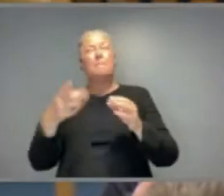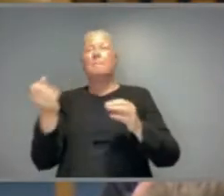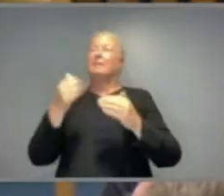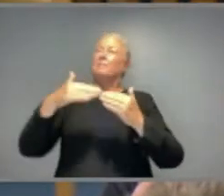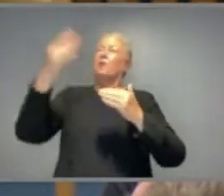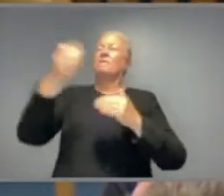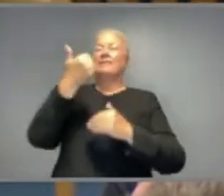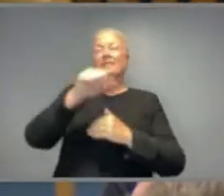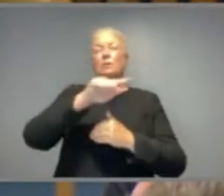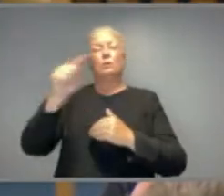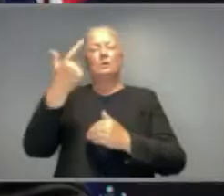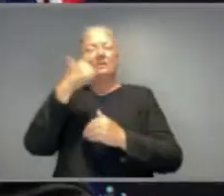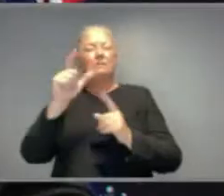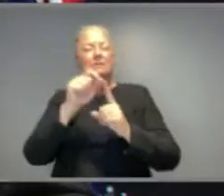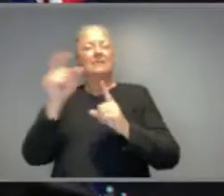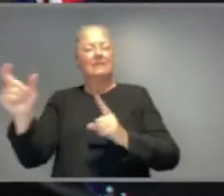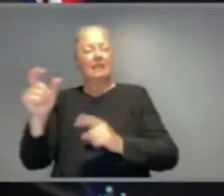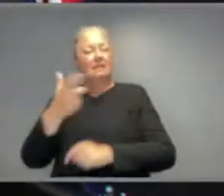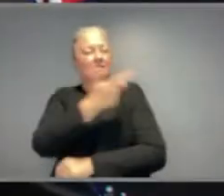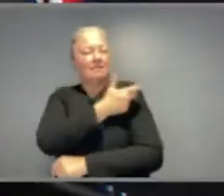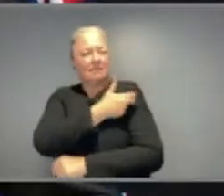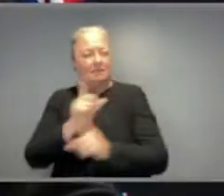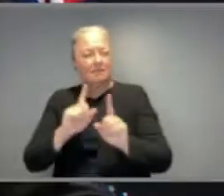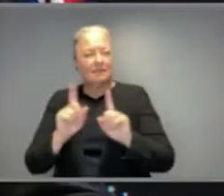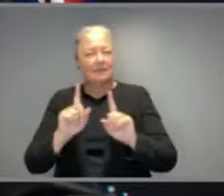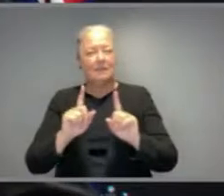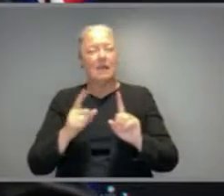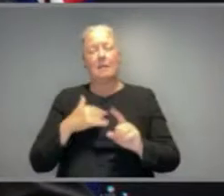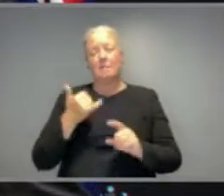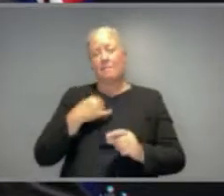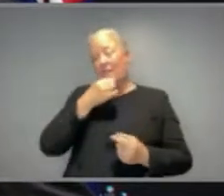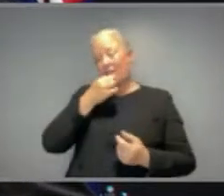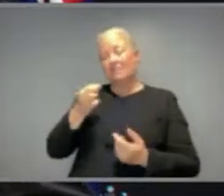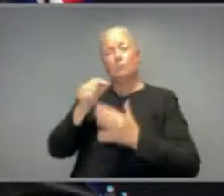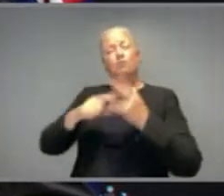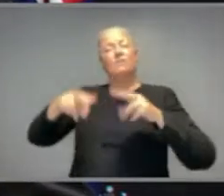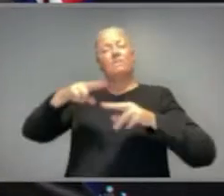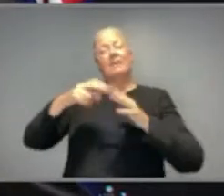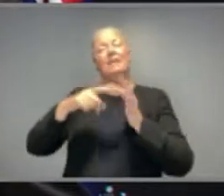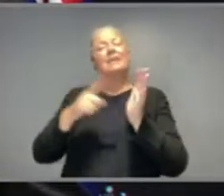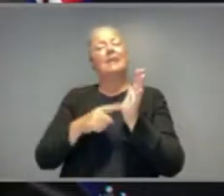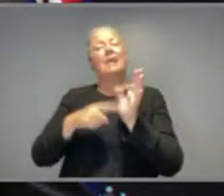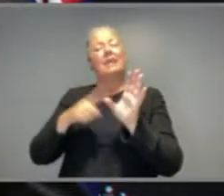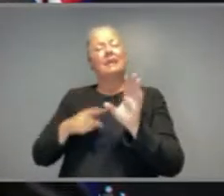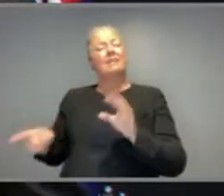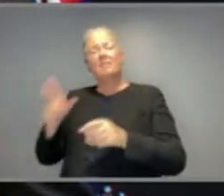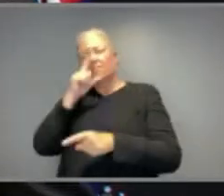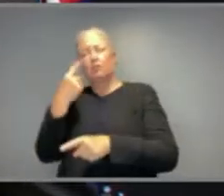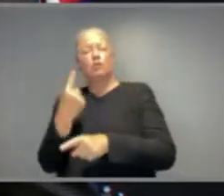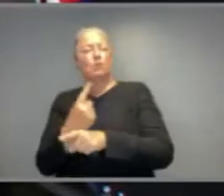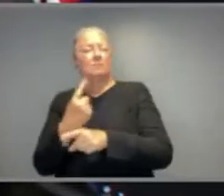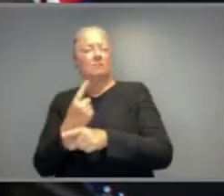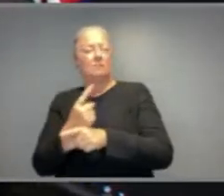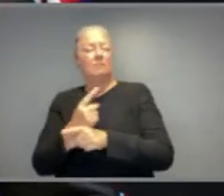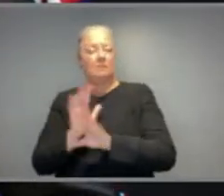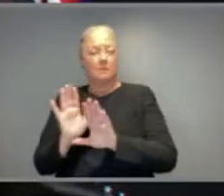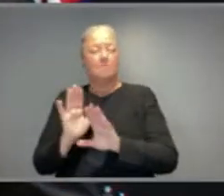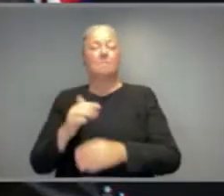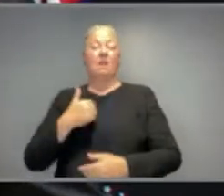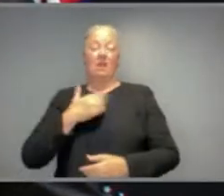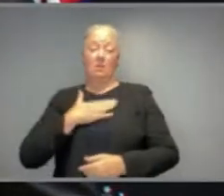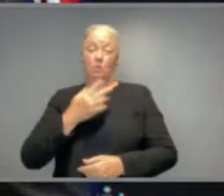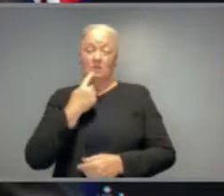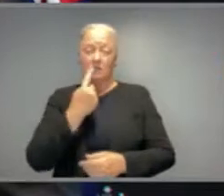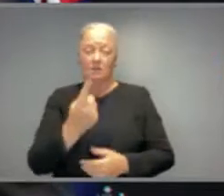70% vaccination. Well, I might ask Professor Kelly to make a comment on this, but I'd make this point. This work is